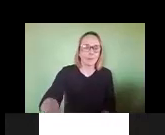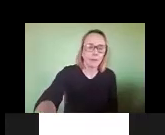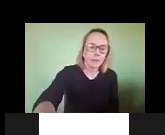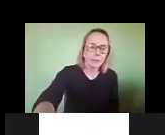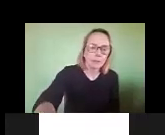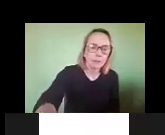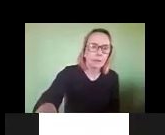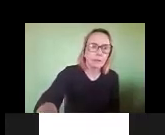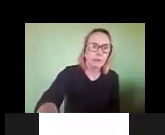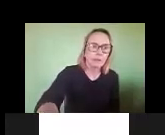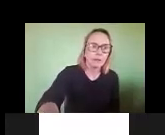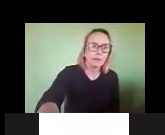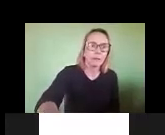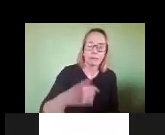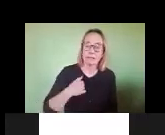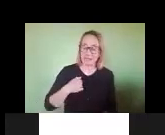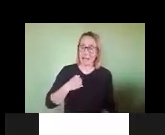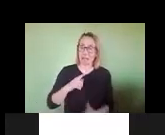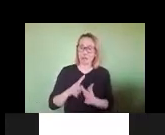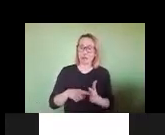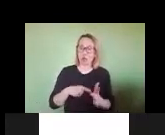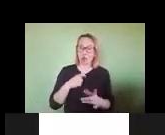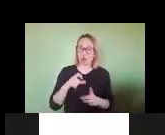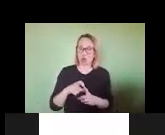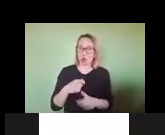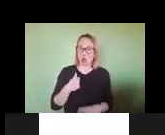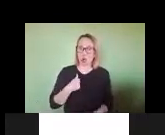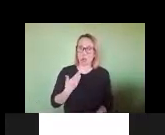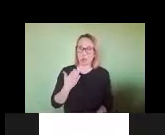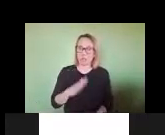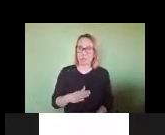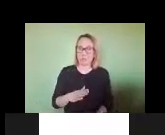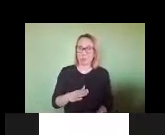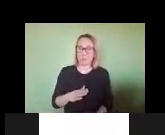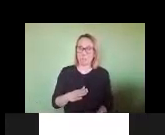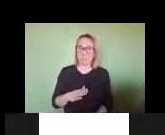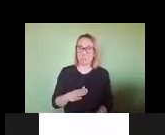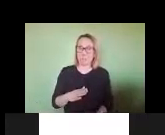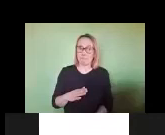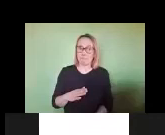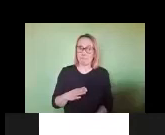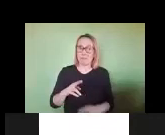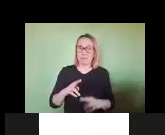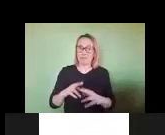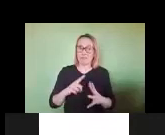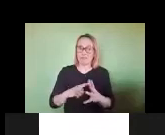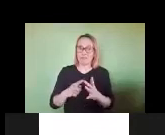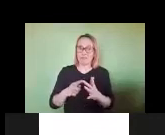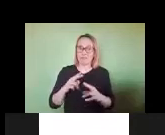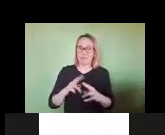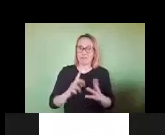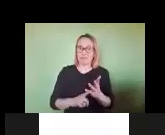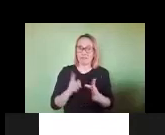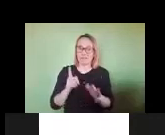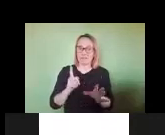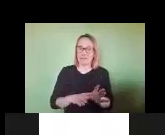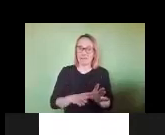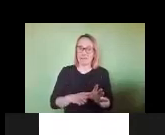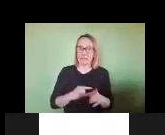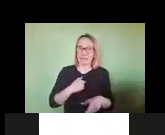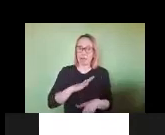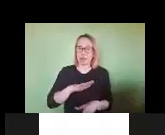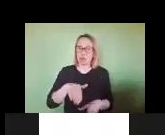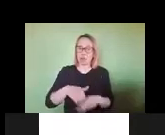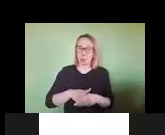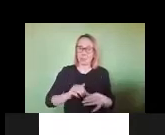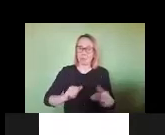please? John Dock, I come from Clickhall, Paisley, Bank. I joined